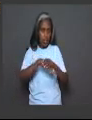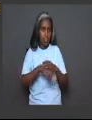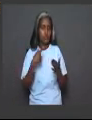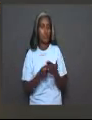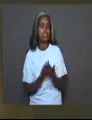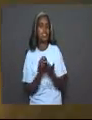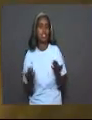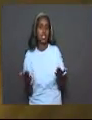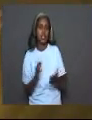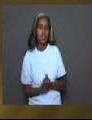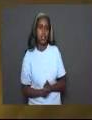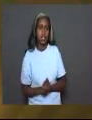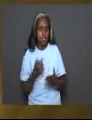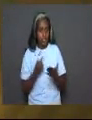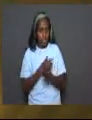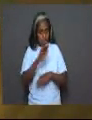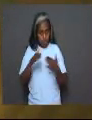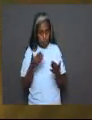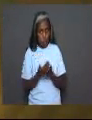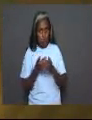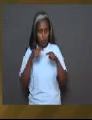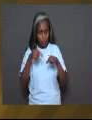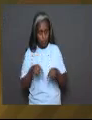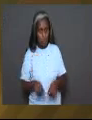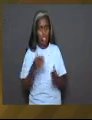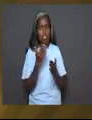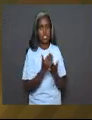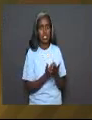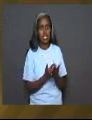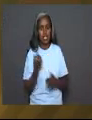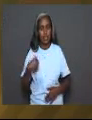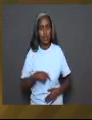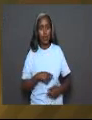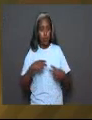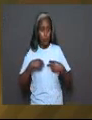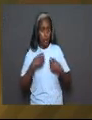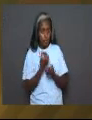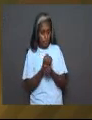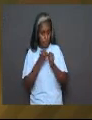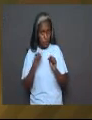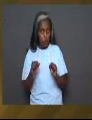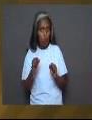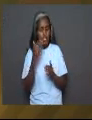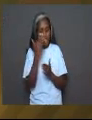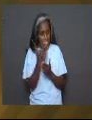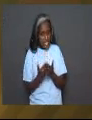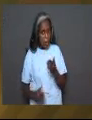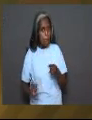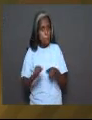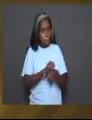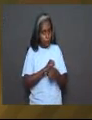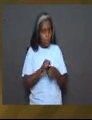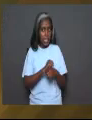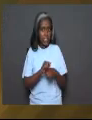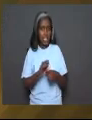case. That is all for today's lesson. We have solved some practical